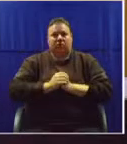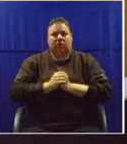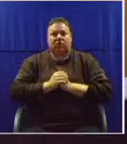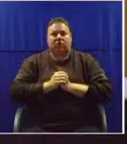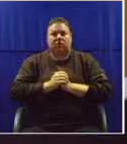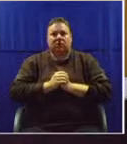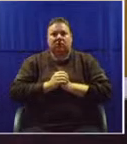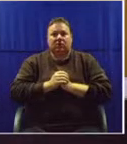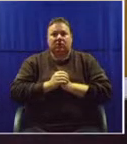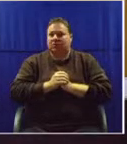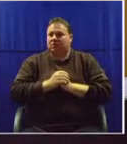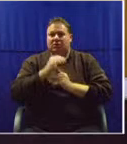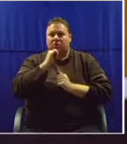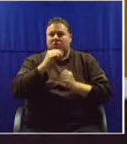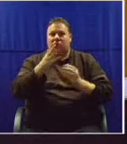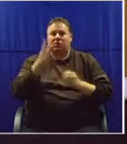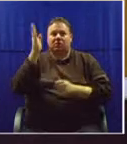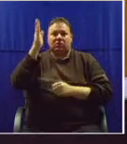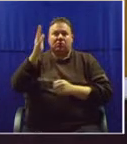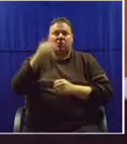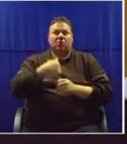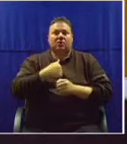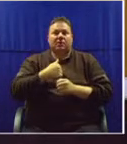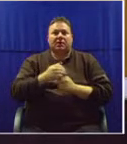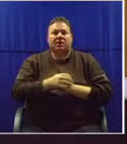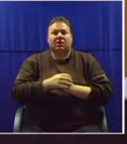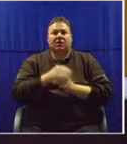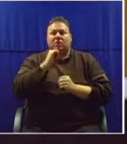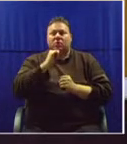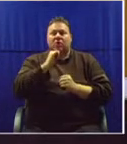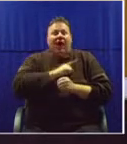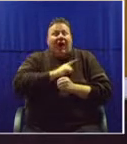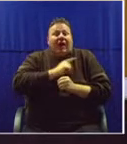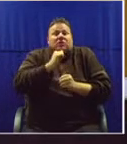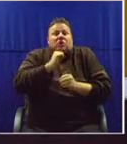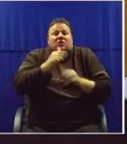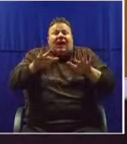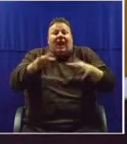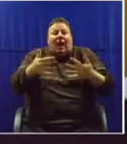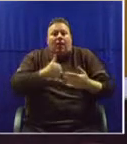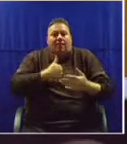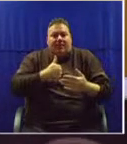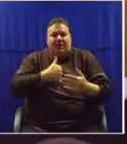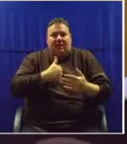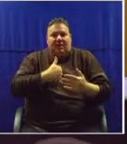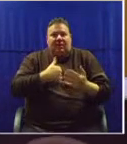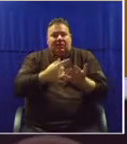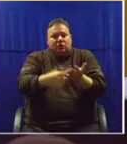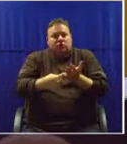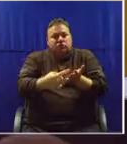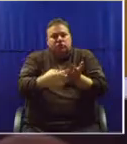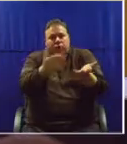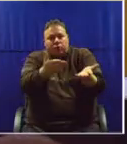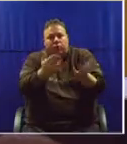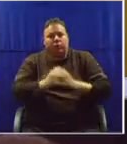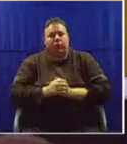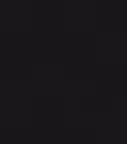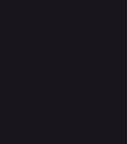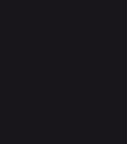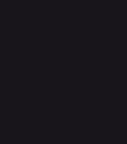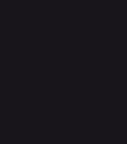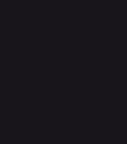You are not going to address Speaker? Me. Because you have not allowed me to address you, Honourable